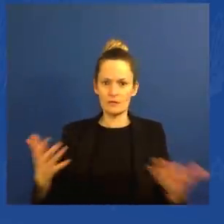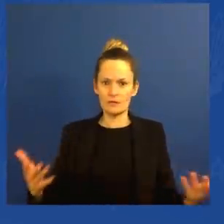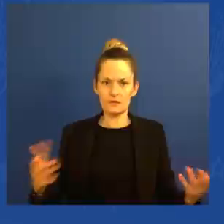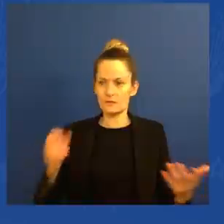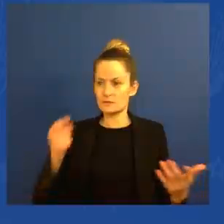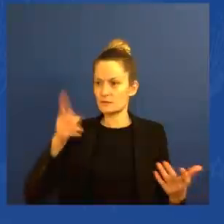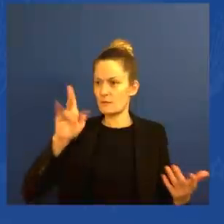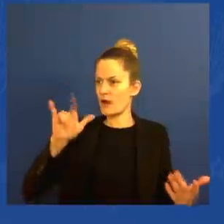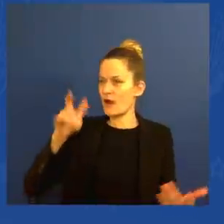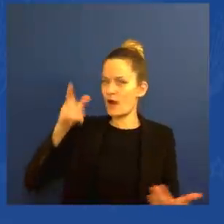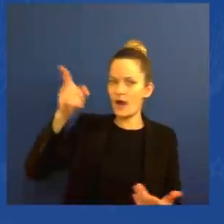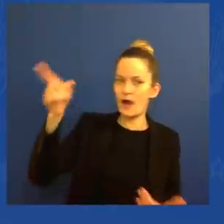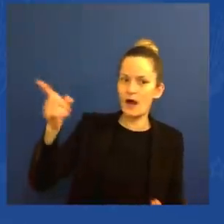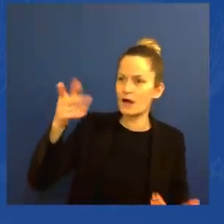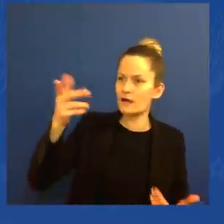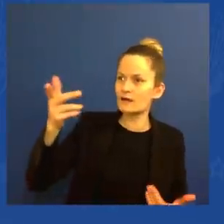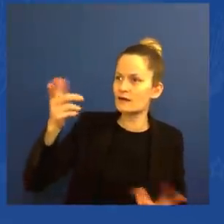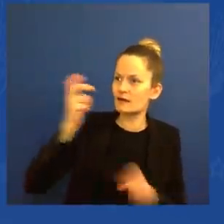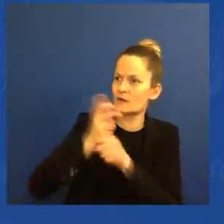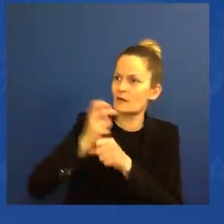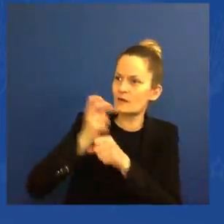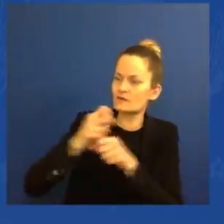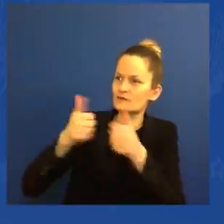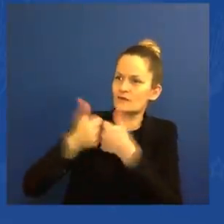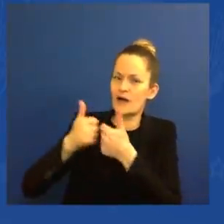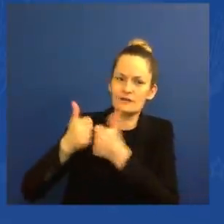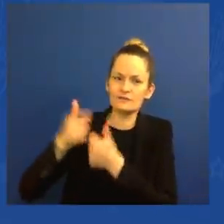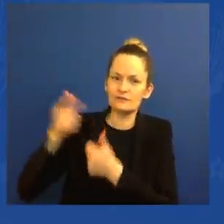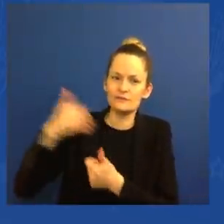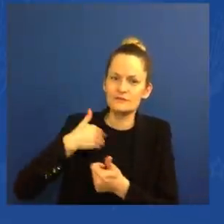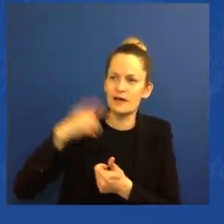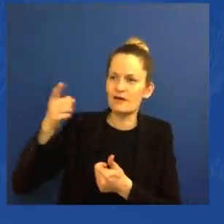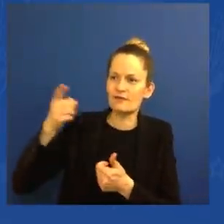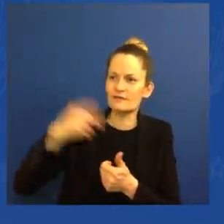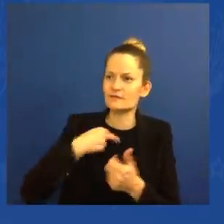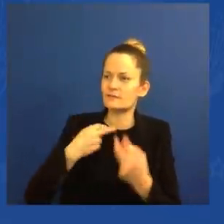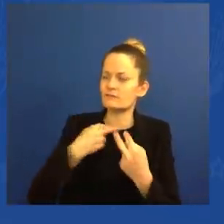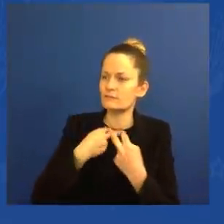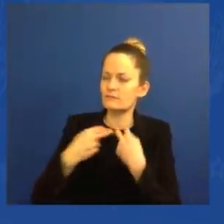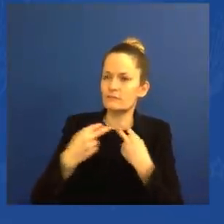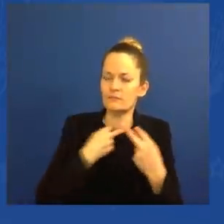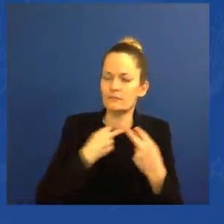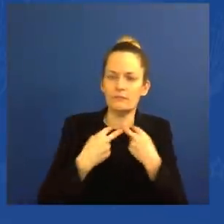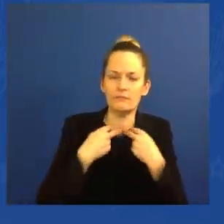Prices went up significantly. Just look at automobiles. Last year,